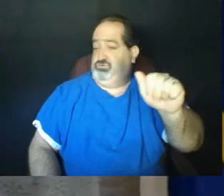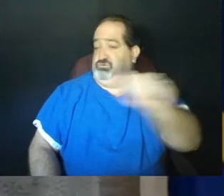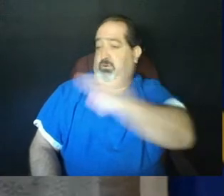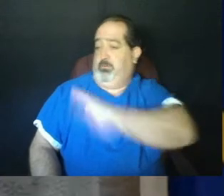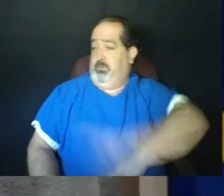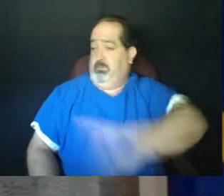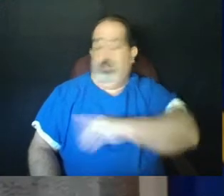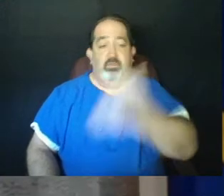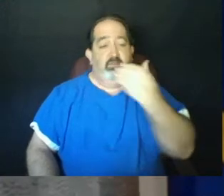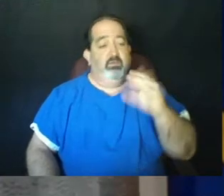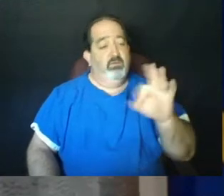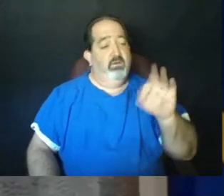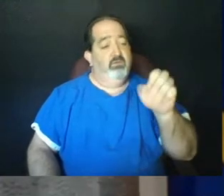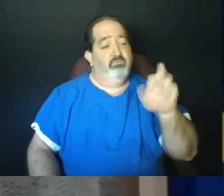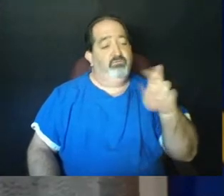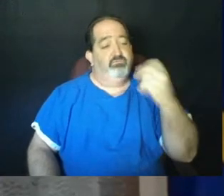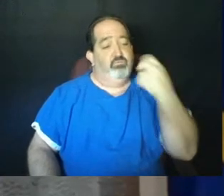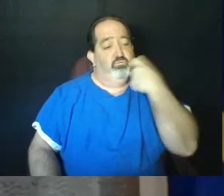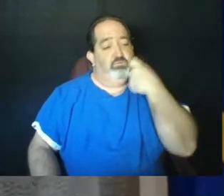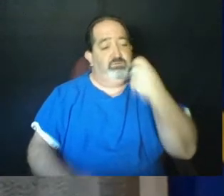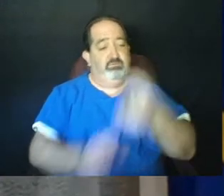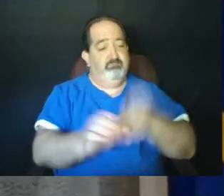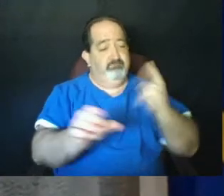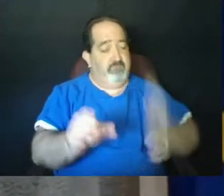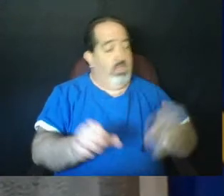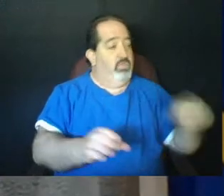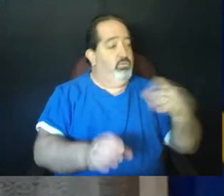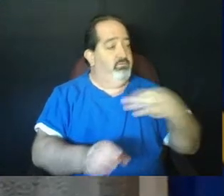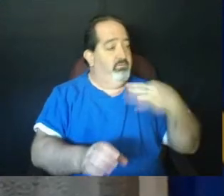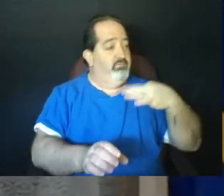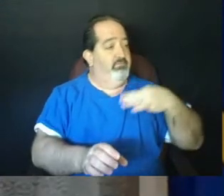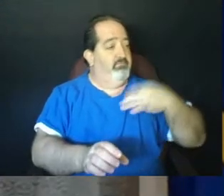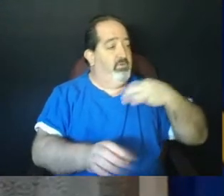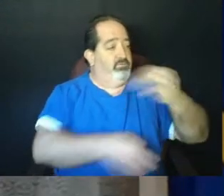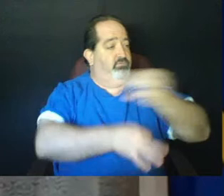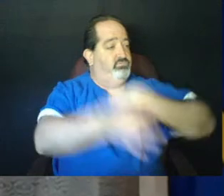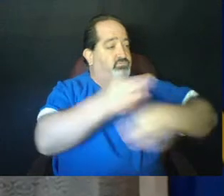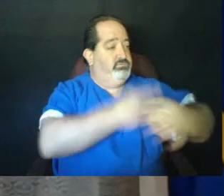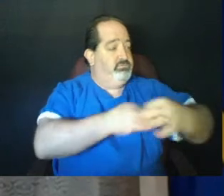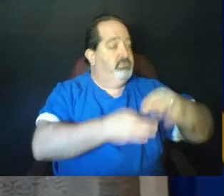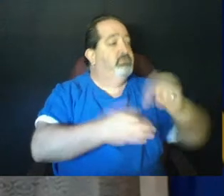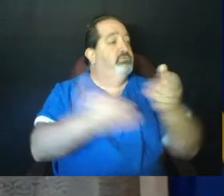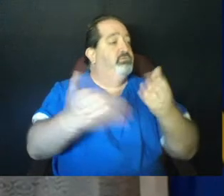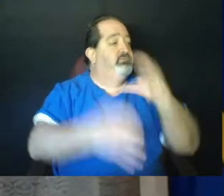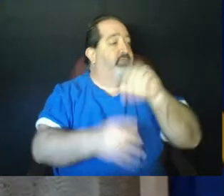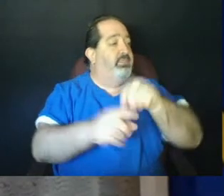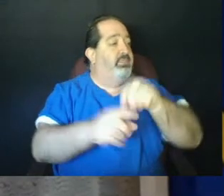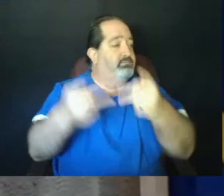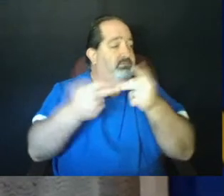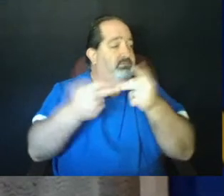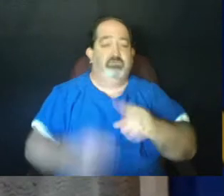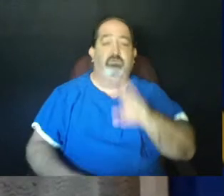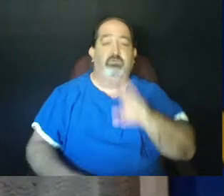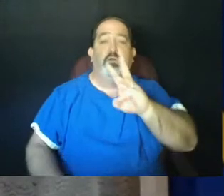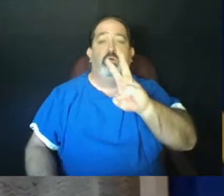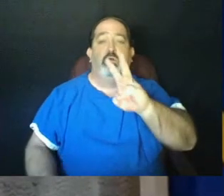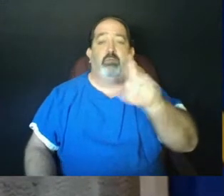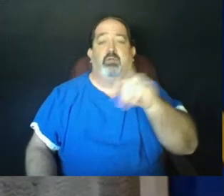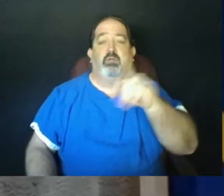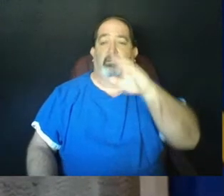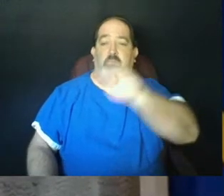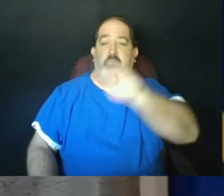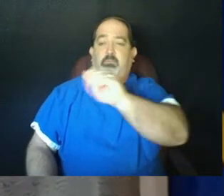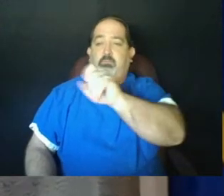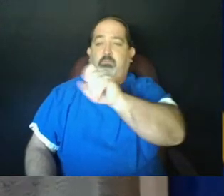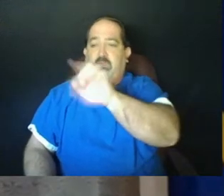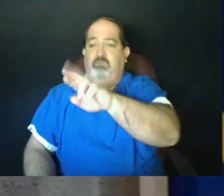the officers who recently stepped down and those who have volunteered in their service in these stations. For Webright, Master Rowan Killian